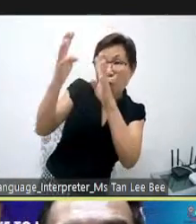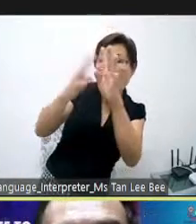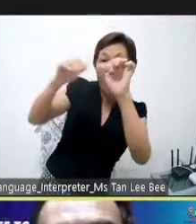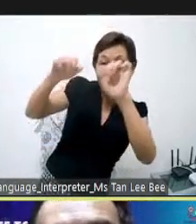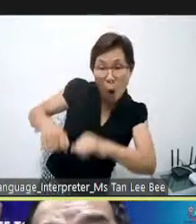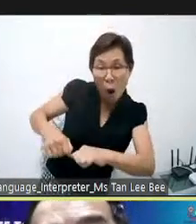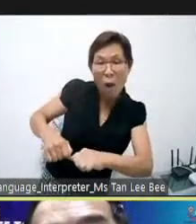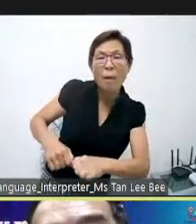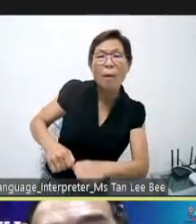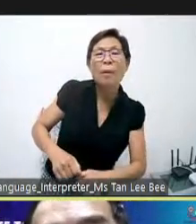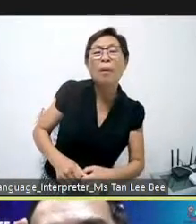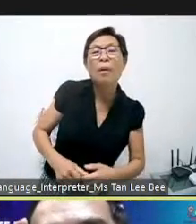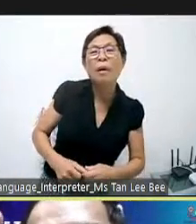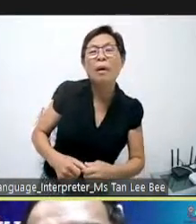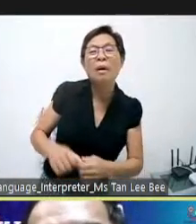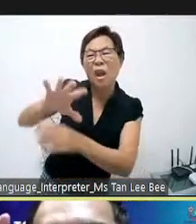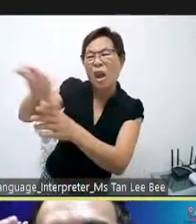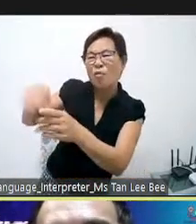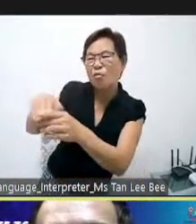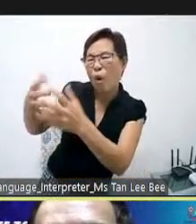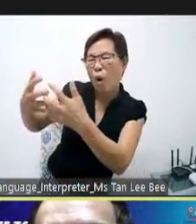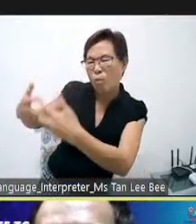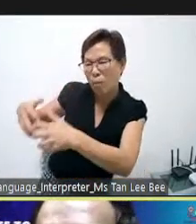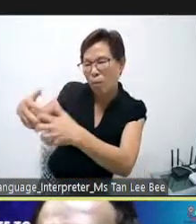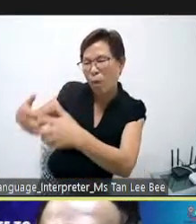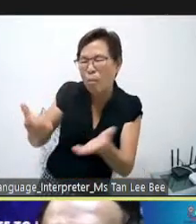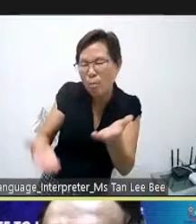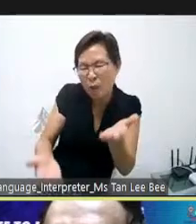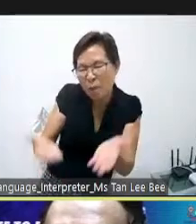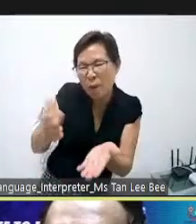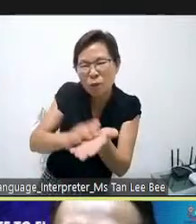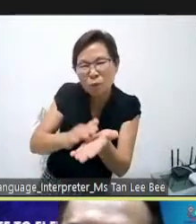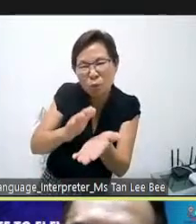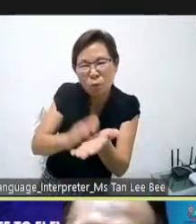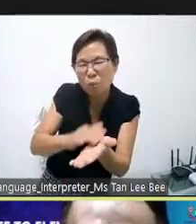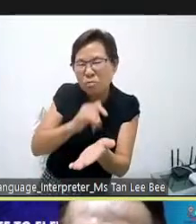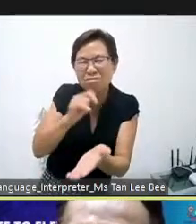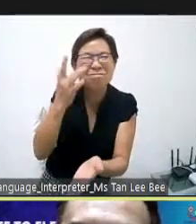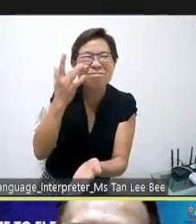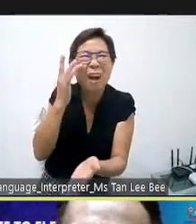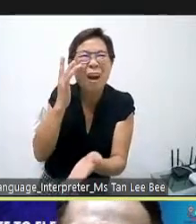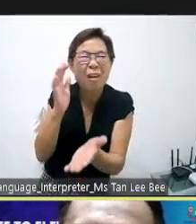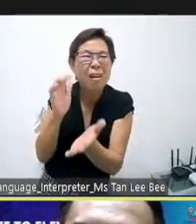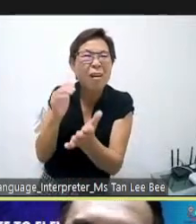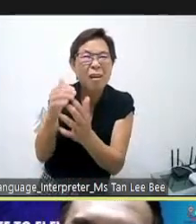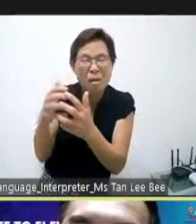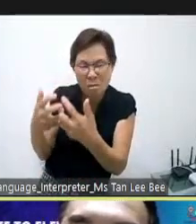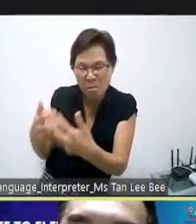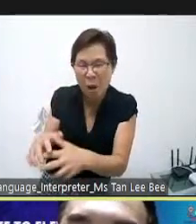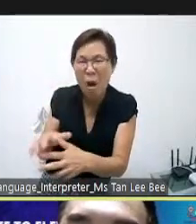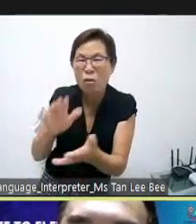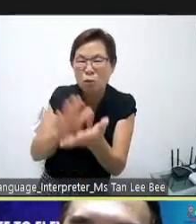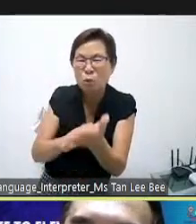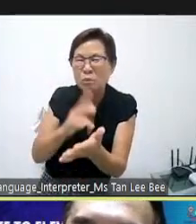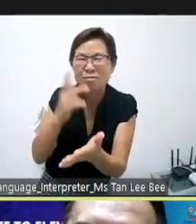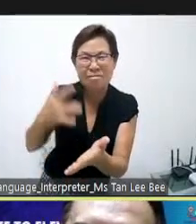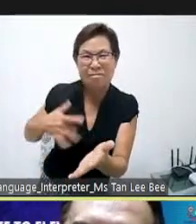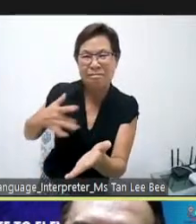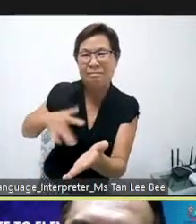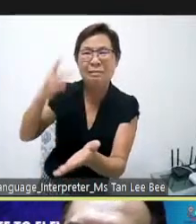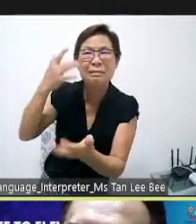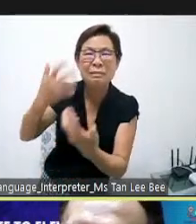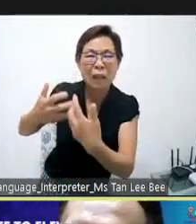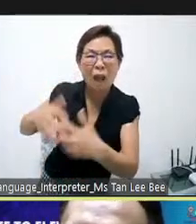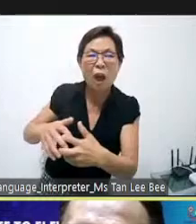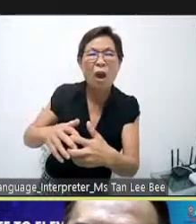course, when it involves industries, maybe schools are not really familiar with industries. That's come the role of